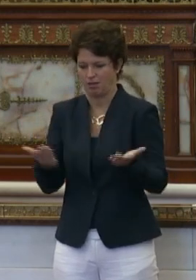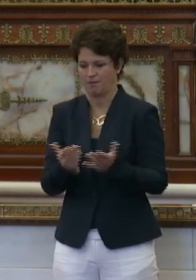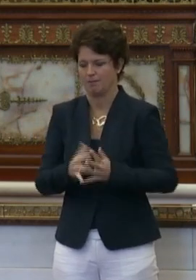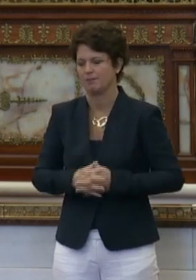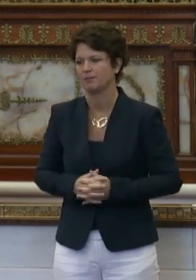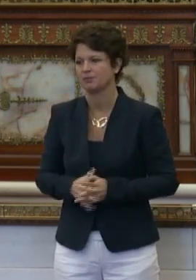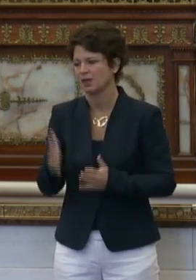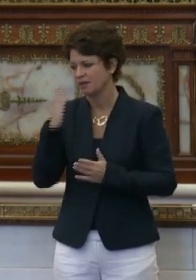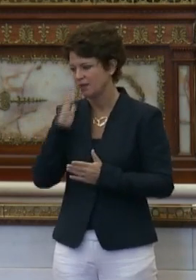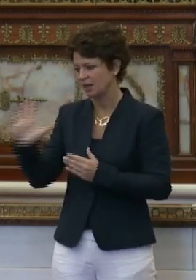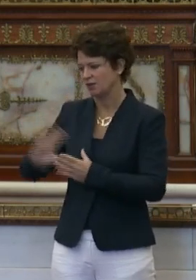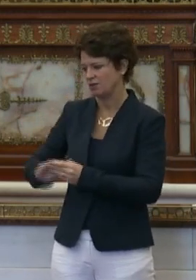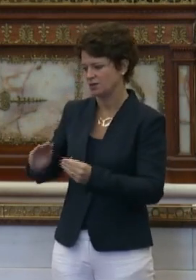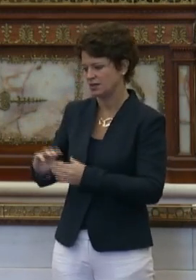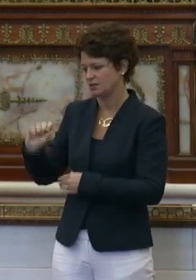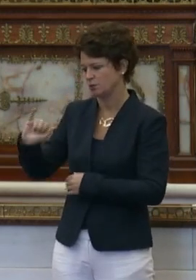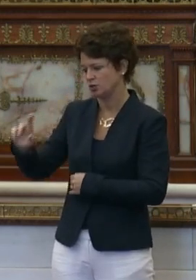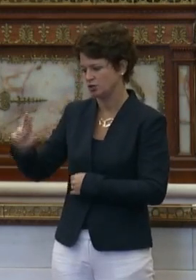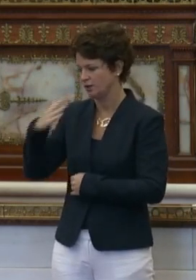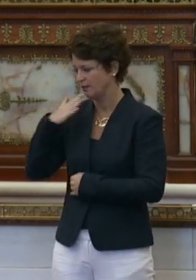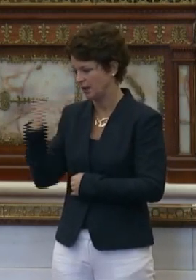Thank you so much for your testimony, sir.